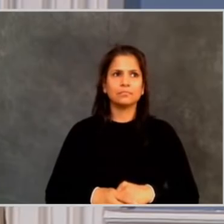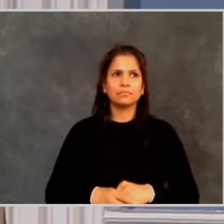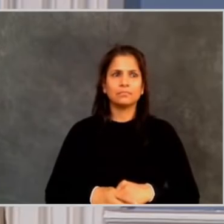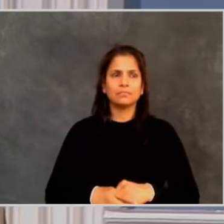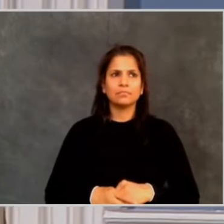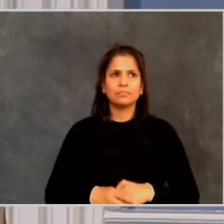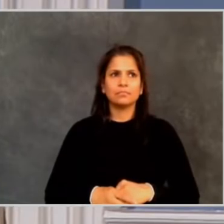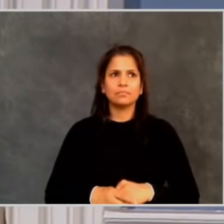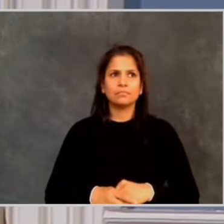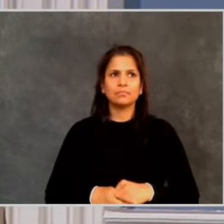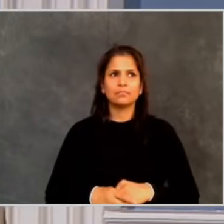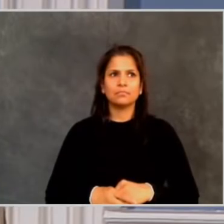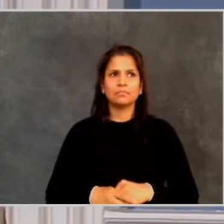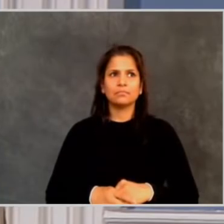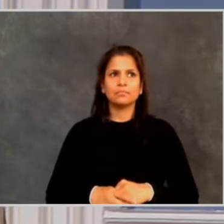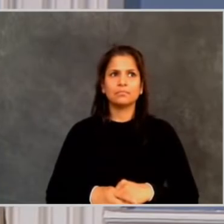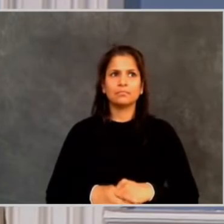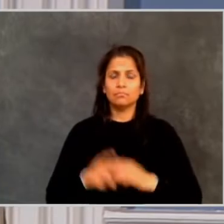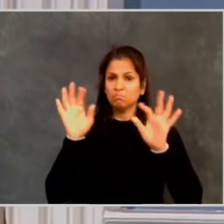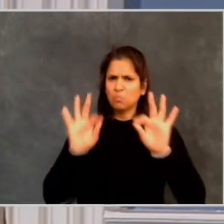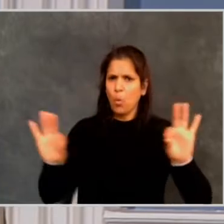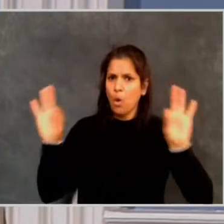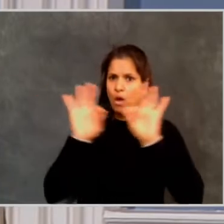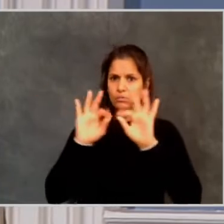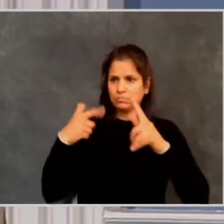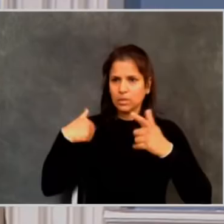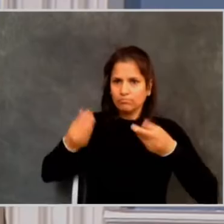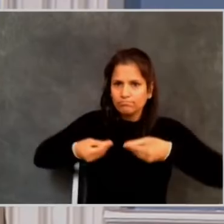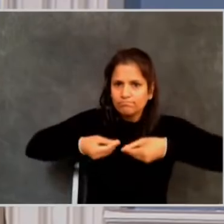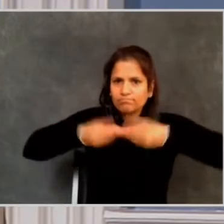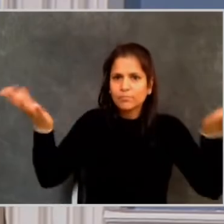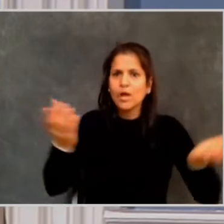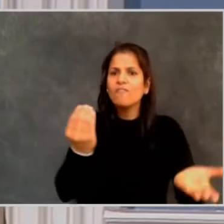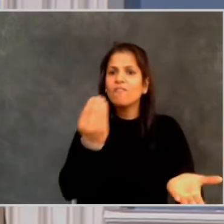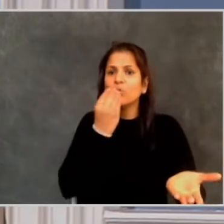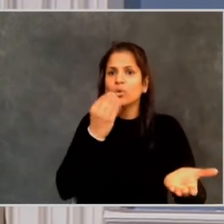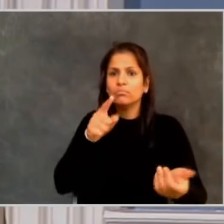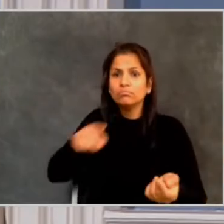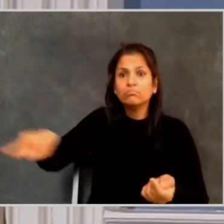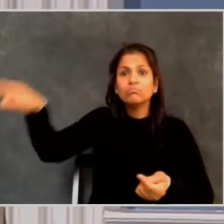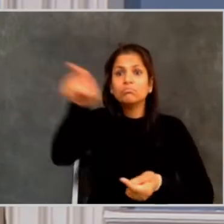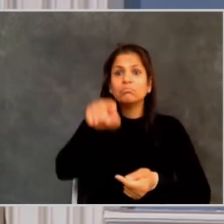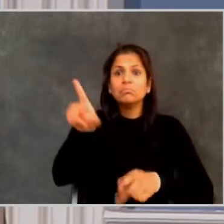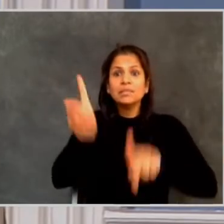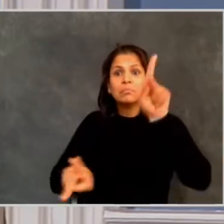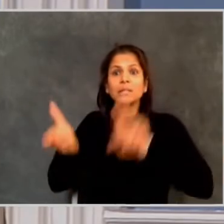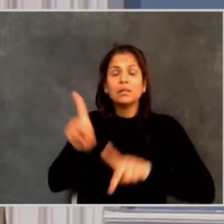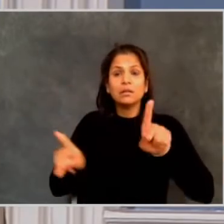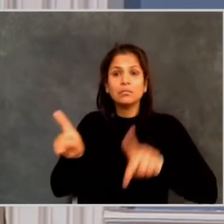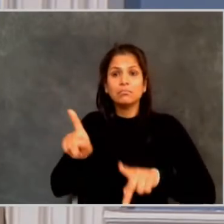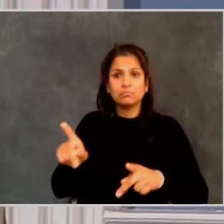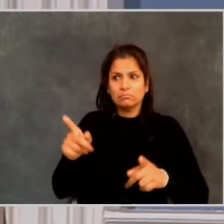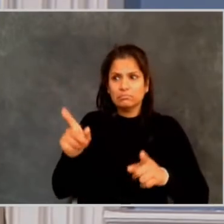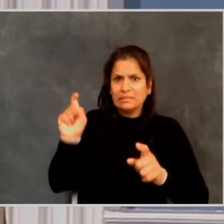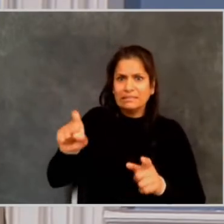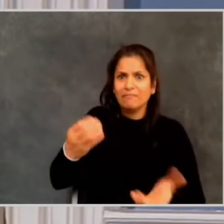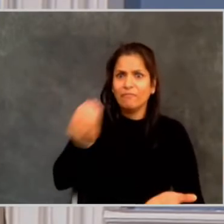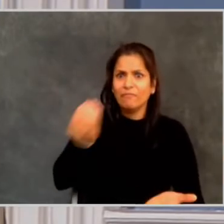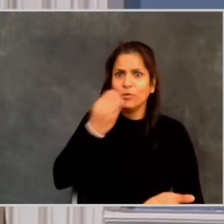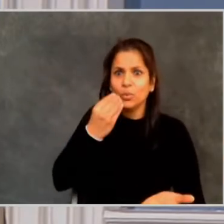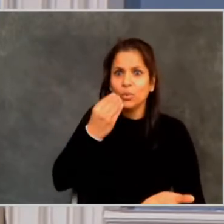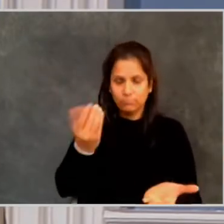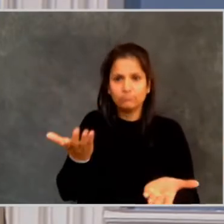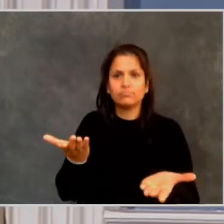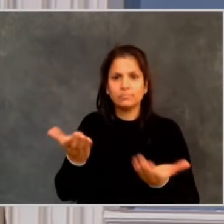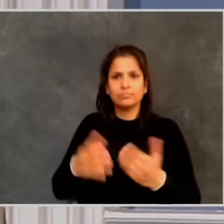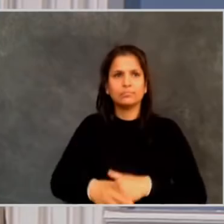housing, et cetera. All of that plays out in terms of how successful we are in beating this